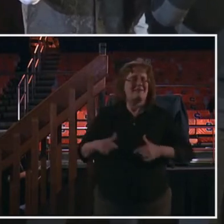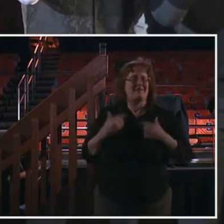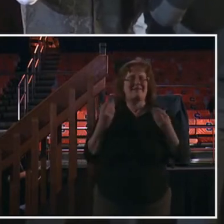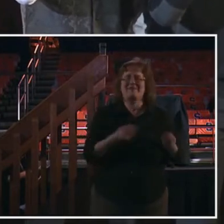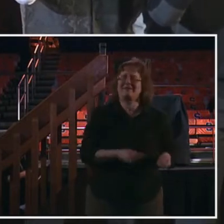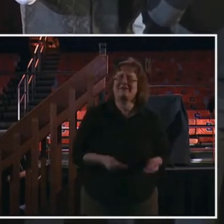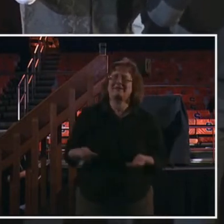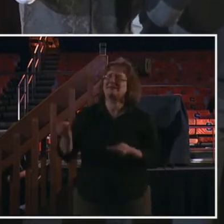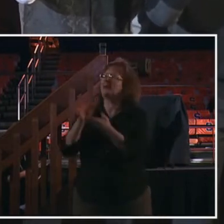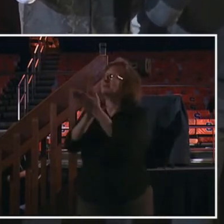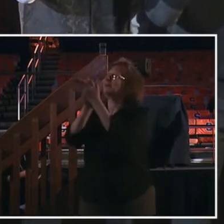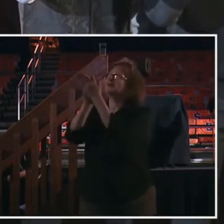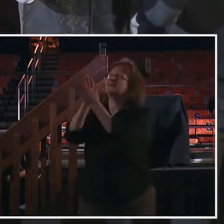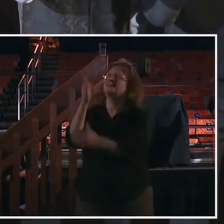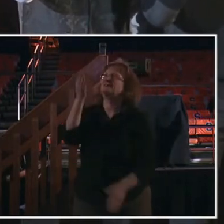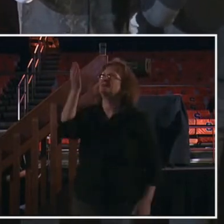the